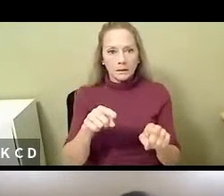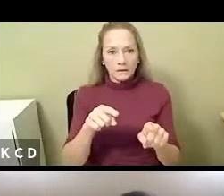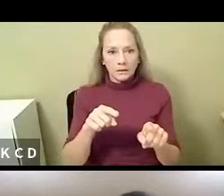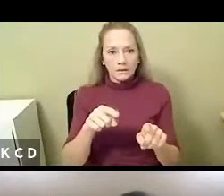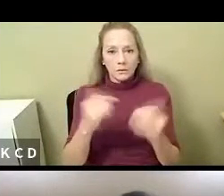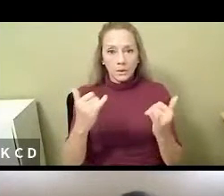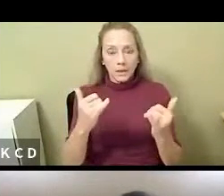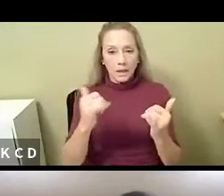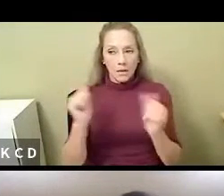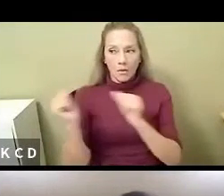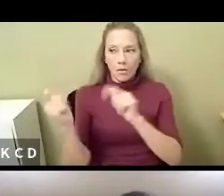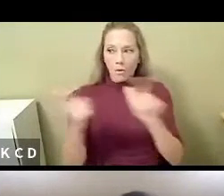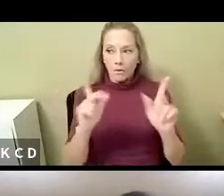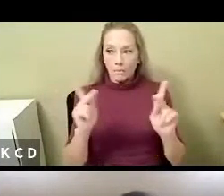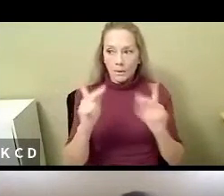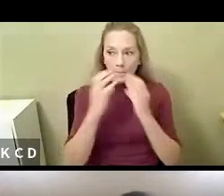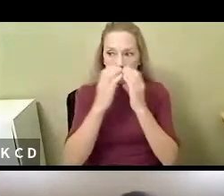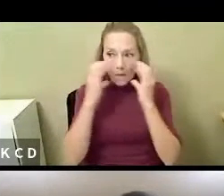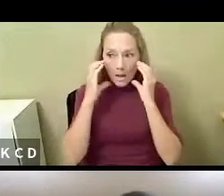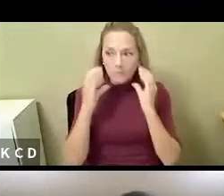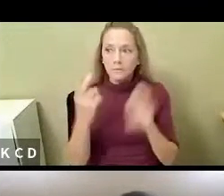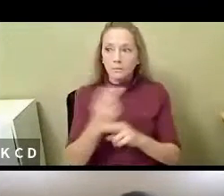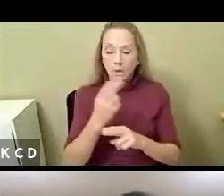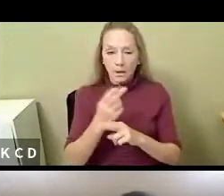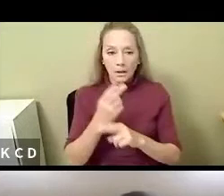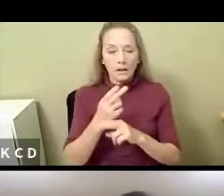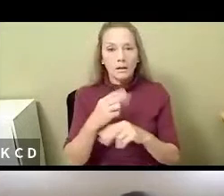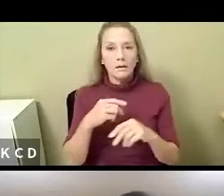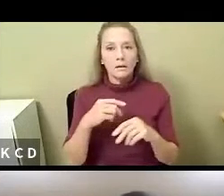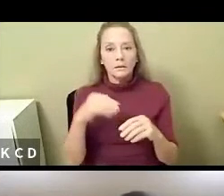were social distancing at Downtown West.